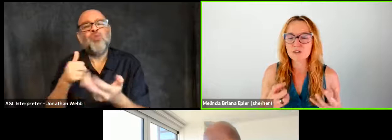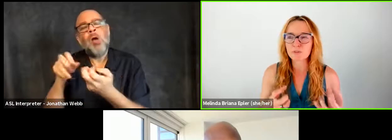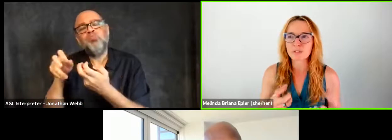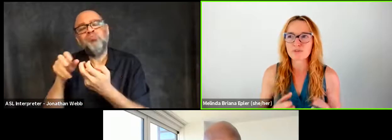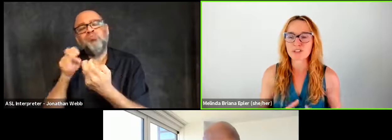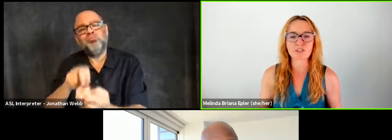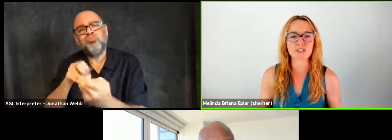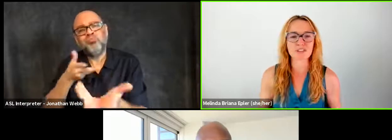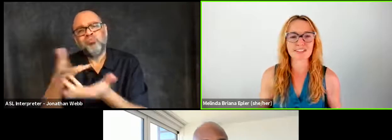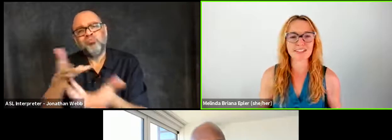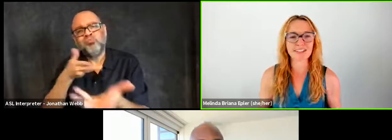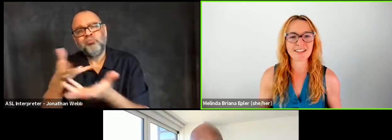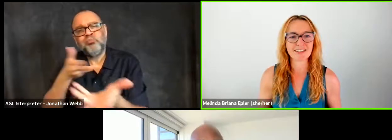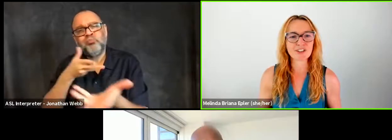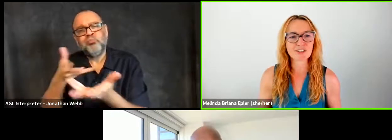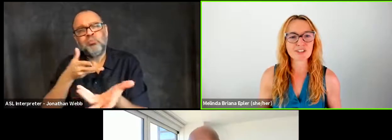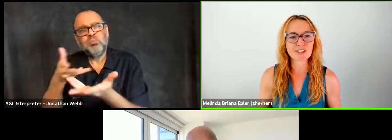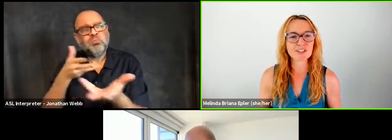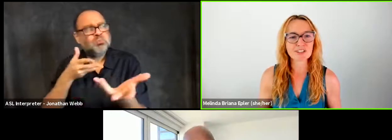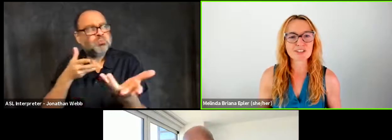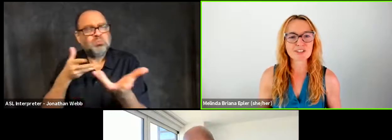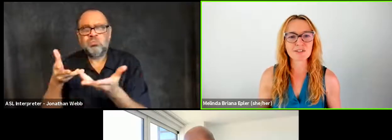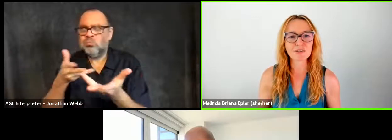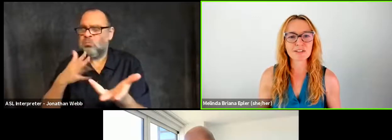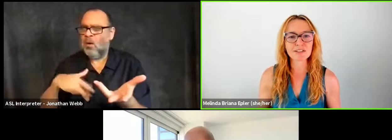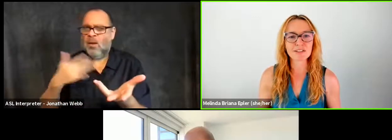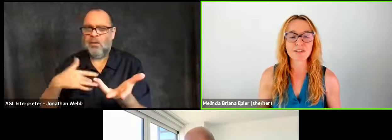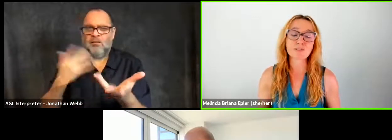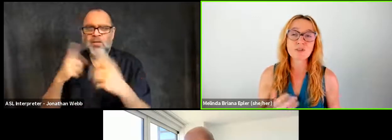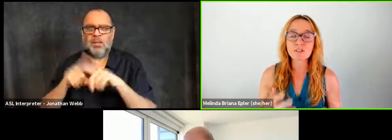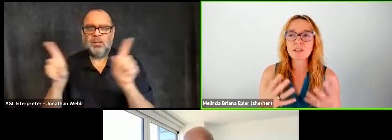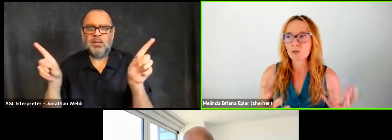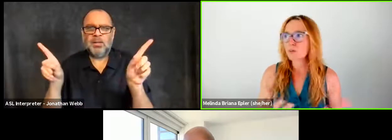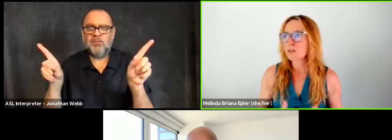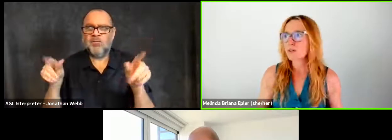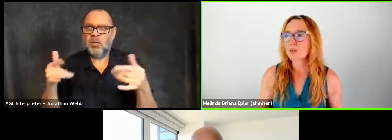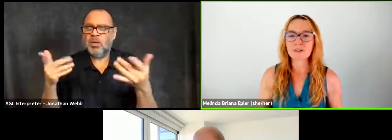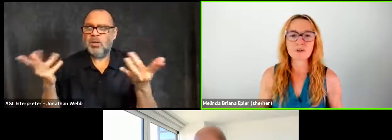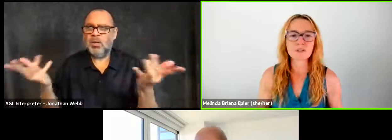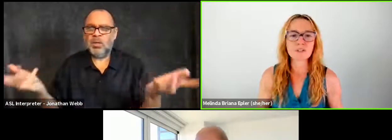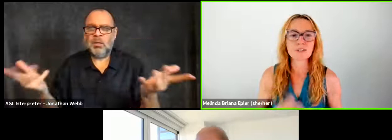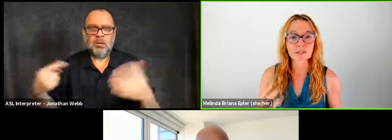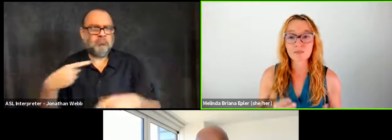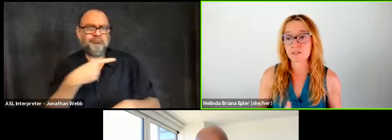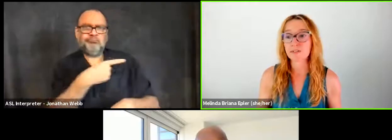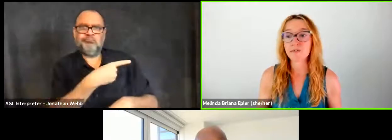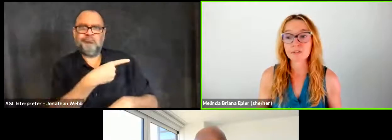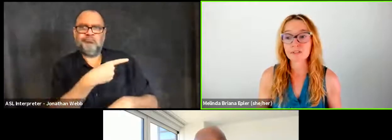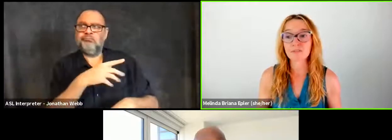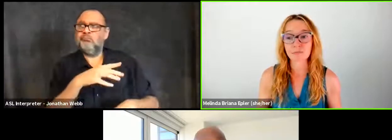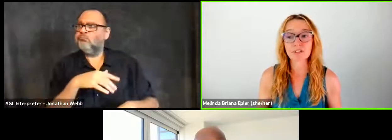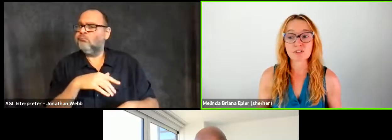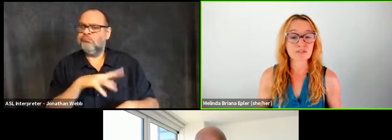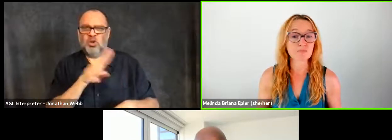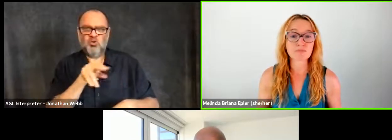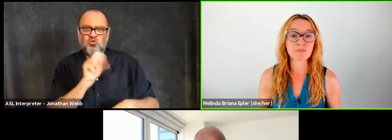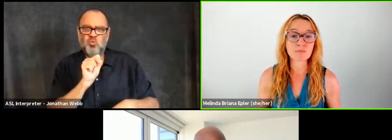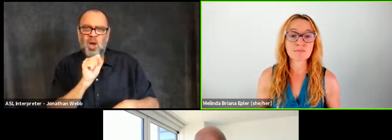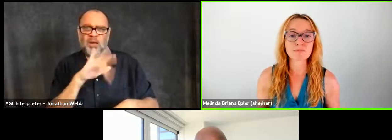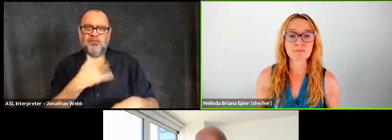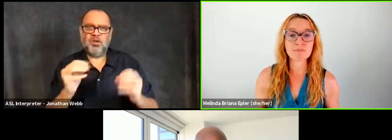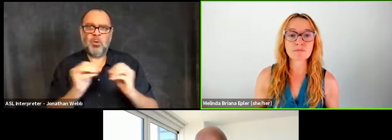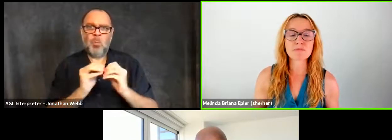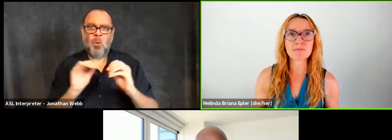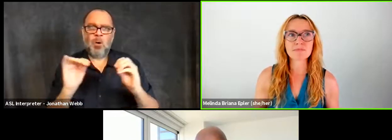like little bit of friction here like there is in the US. And of course, we're in the West Coast. It's different, much